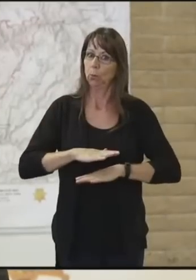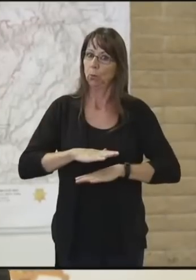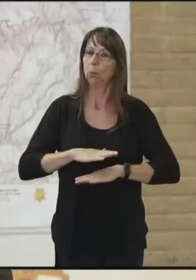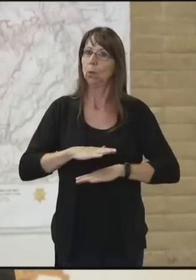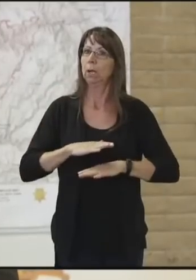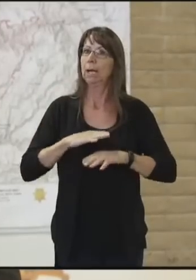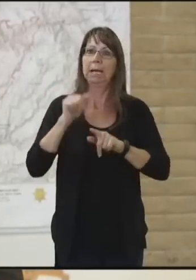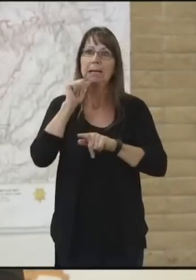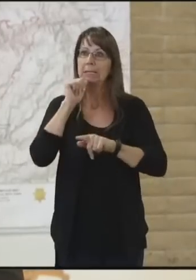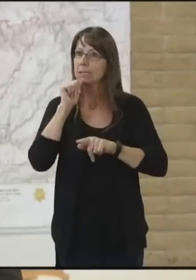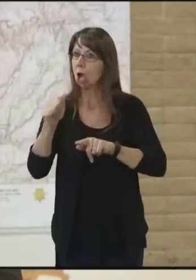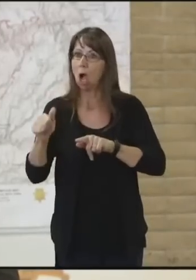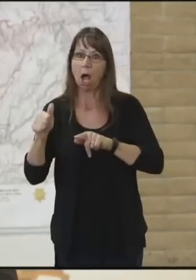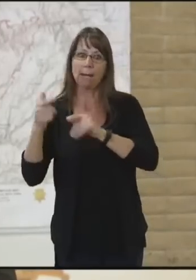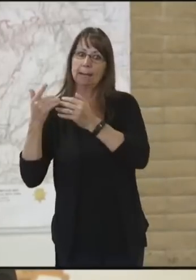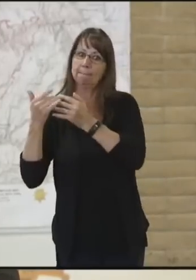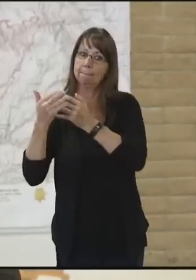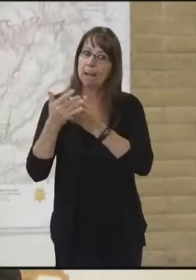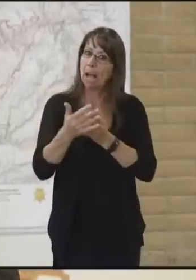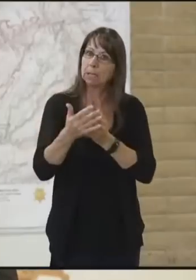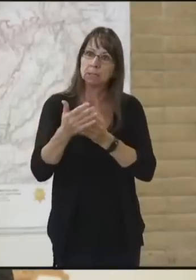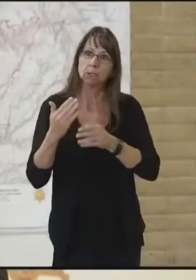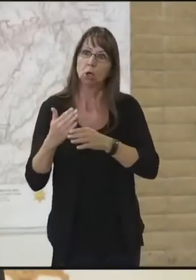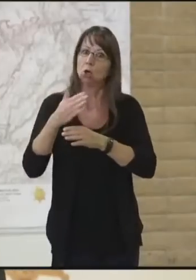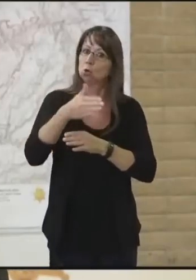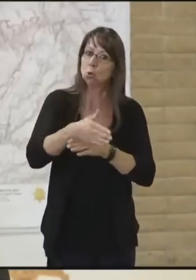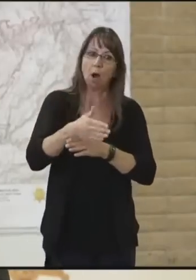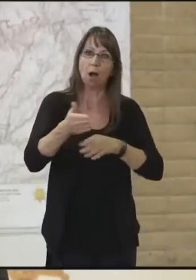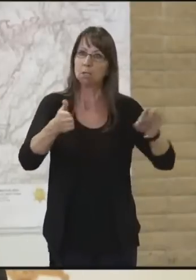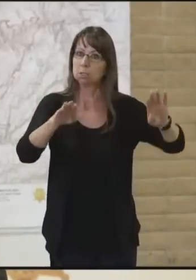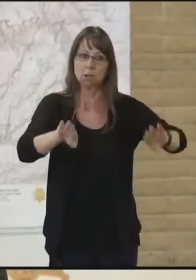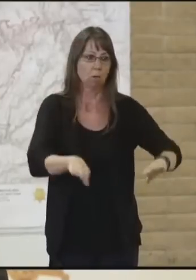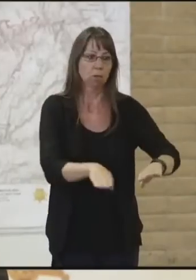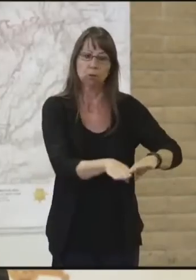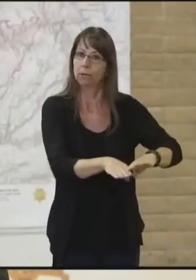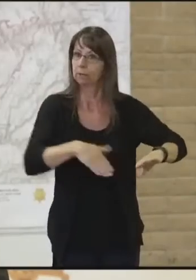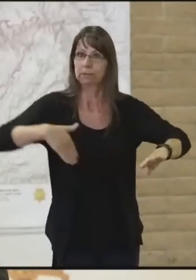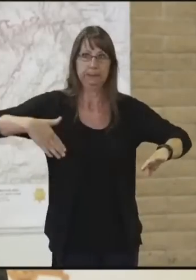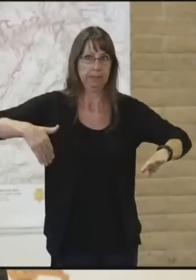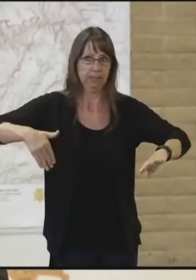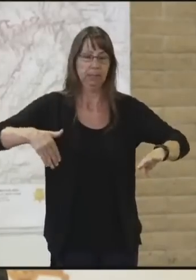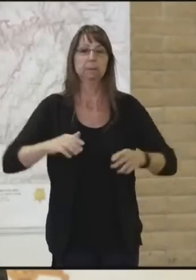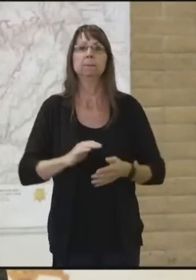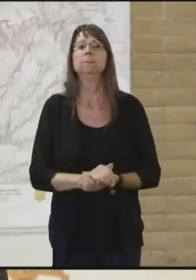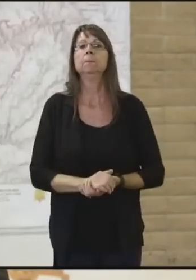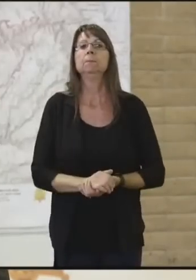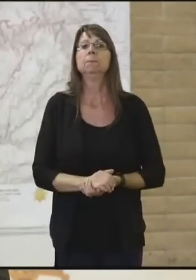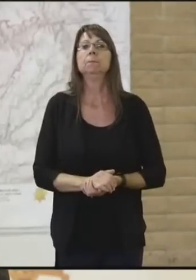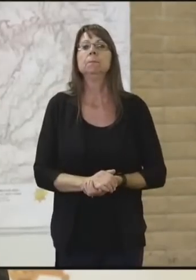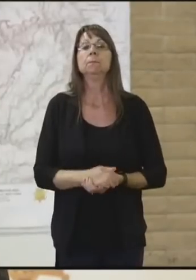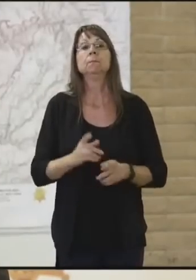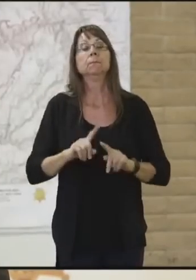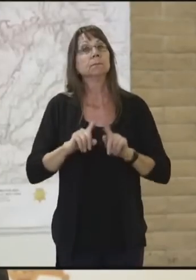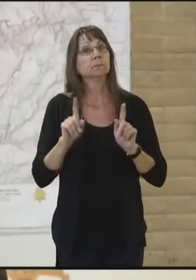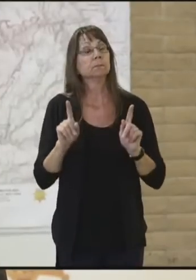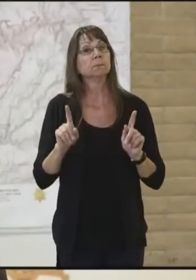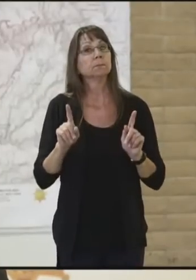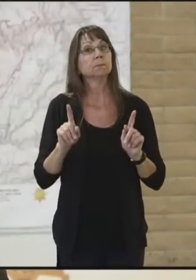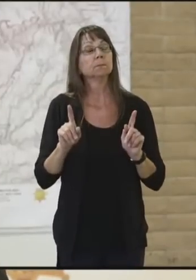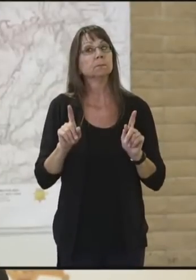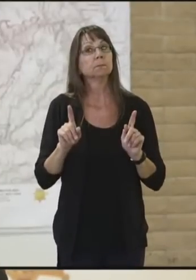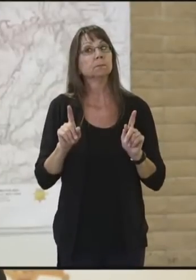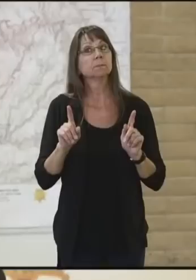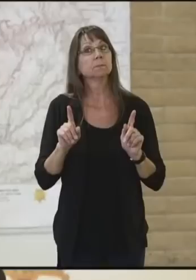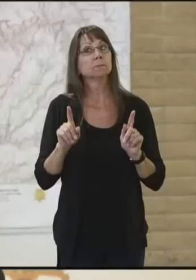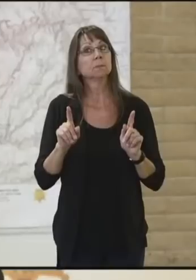fire. It has not crossed that drainage. However, as I described, that line